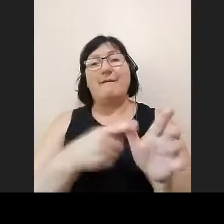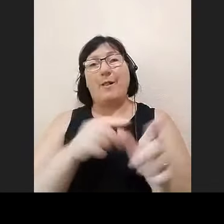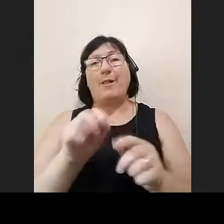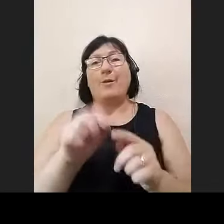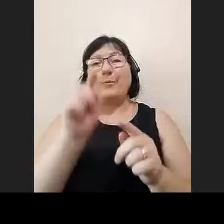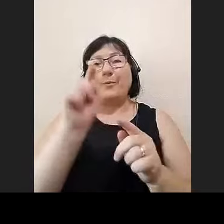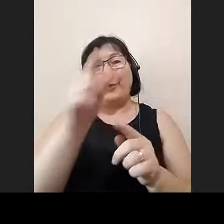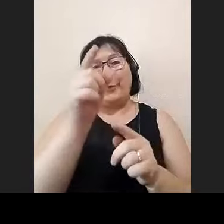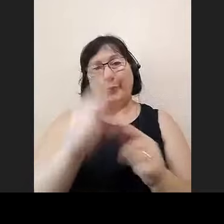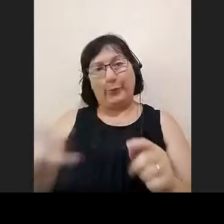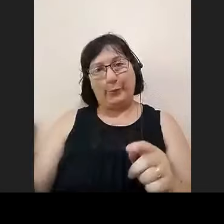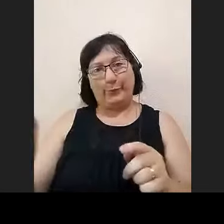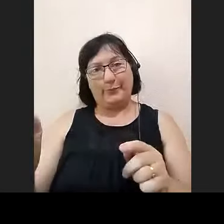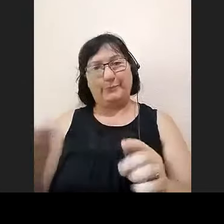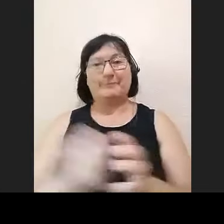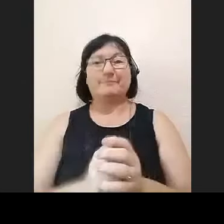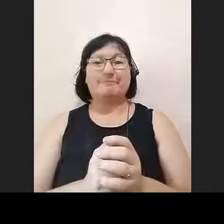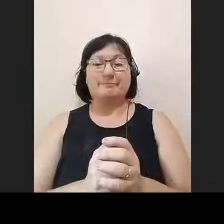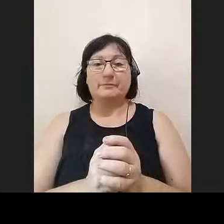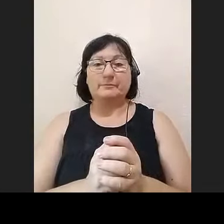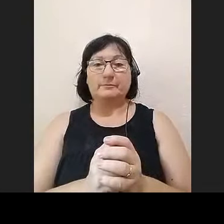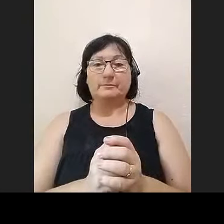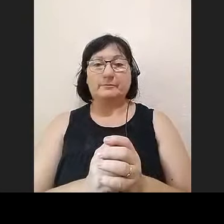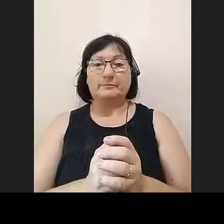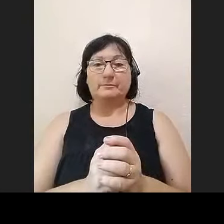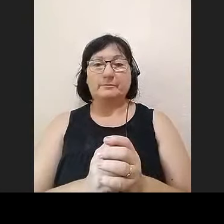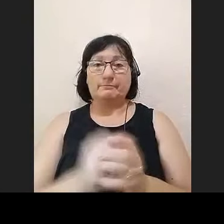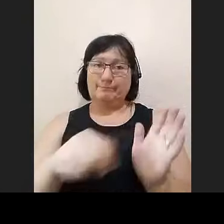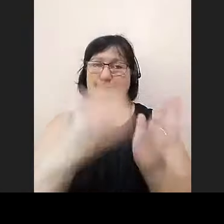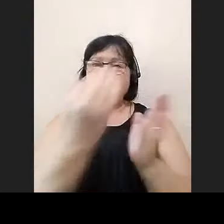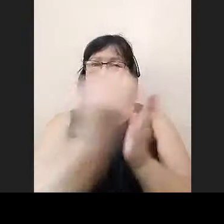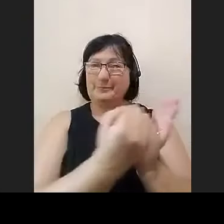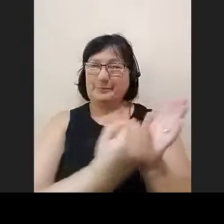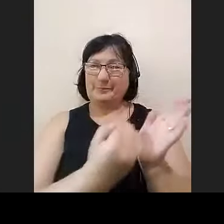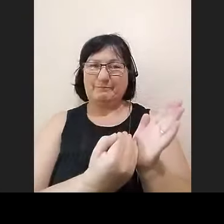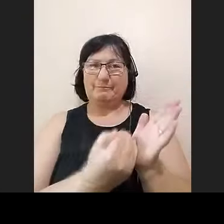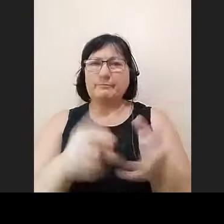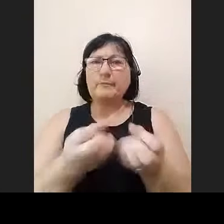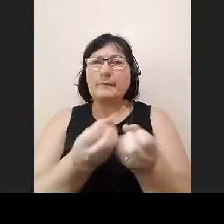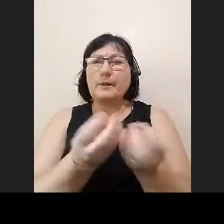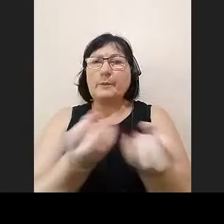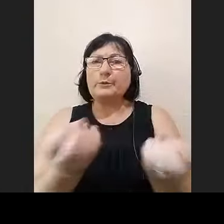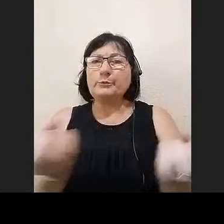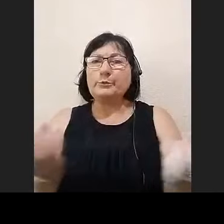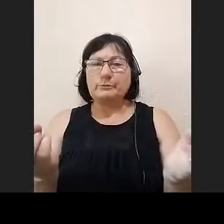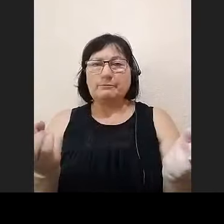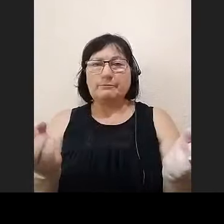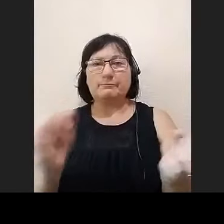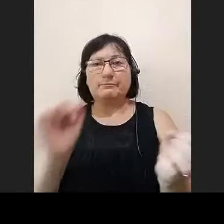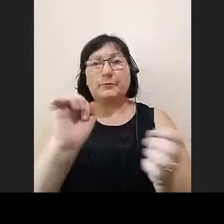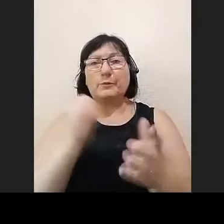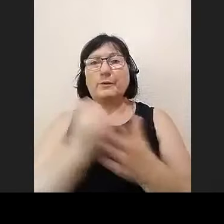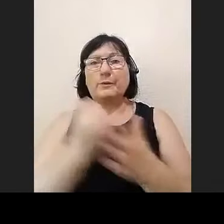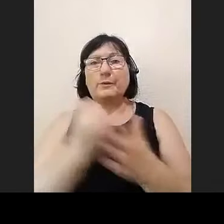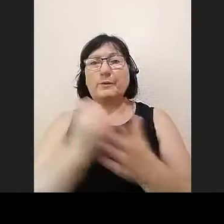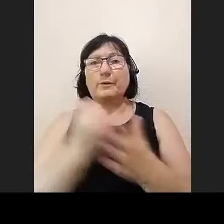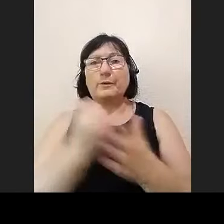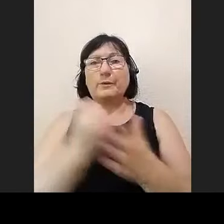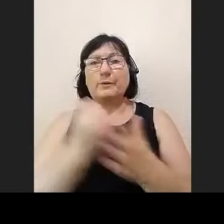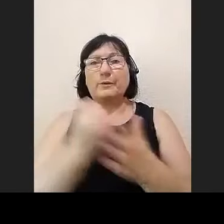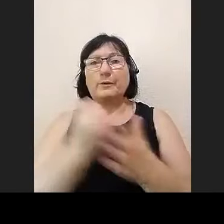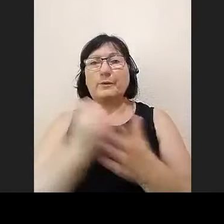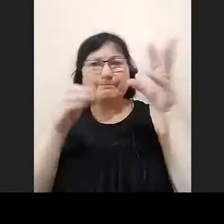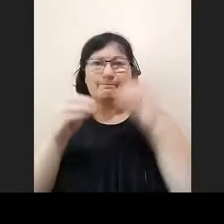program will provide you with insights and an overview of the AEO, with a